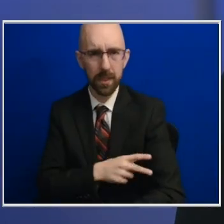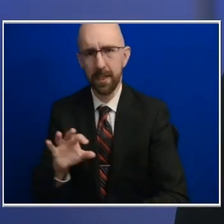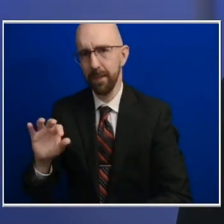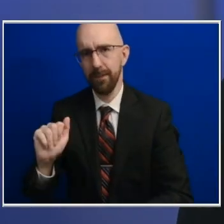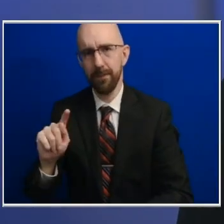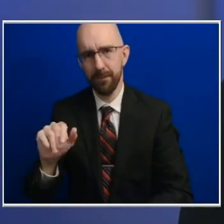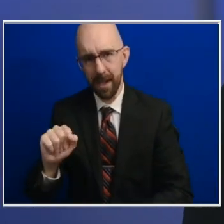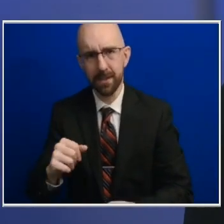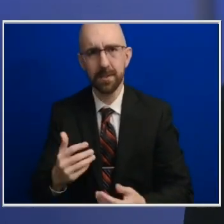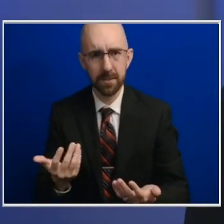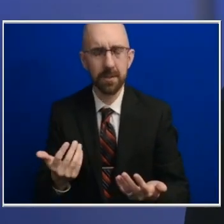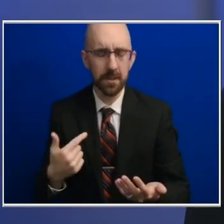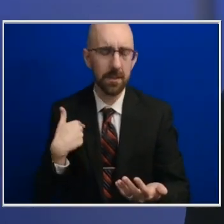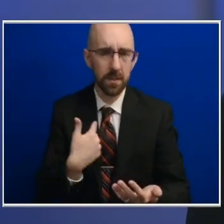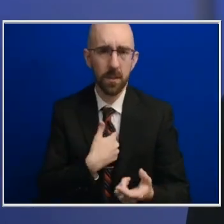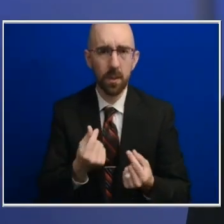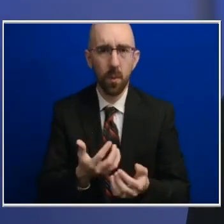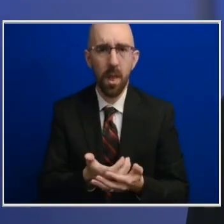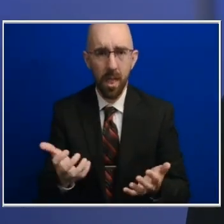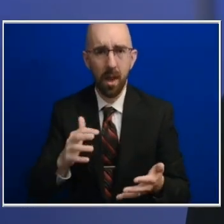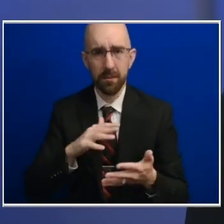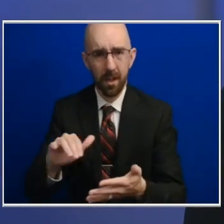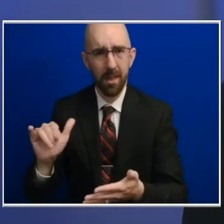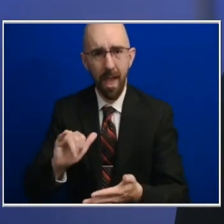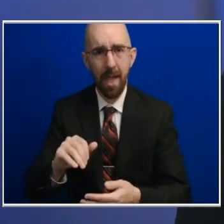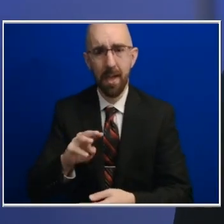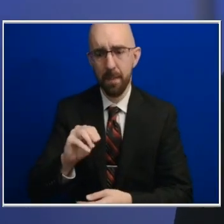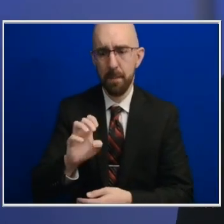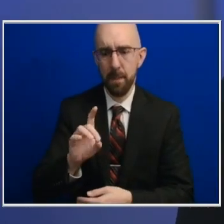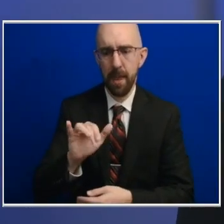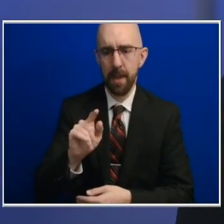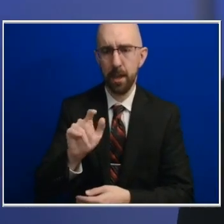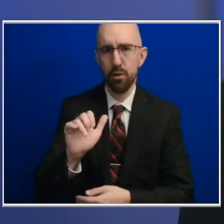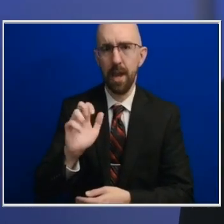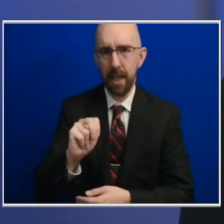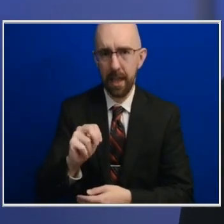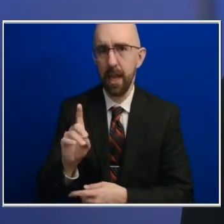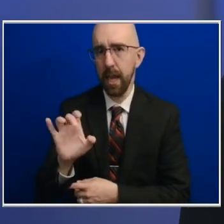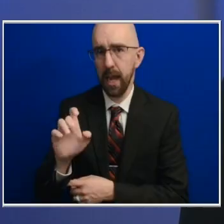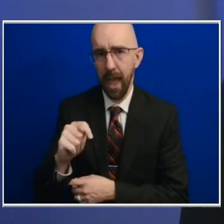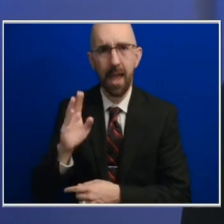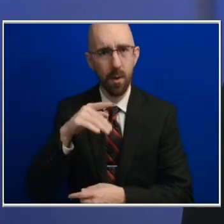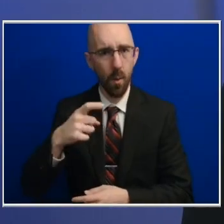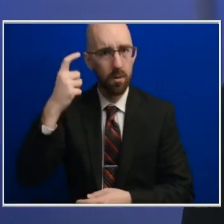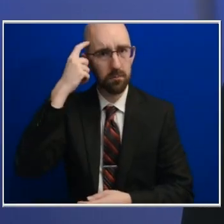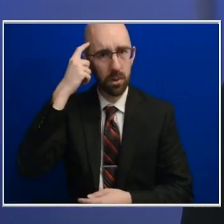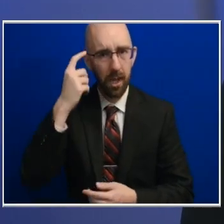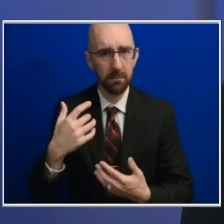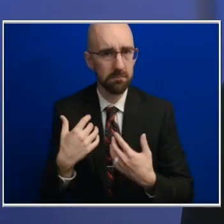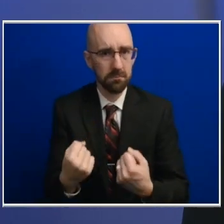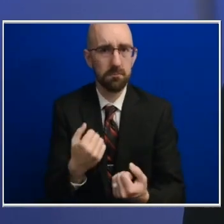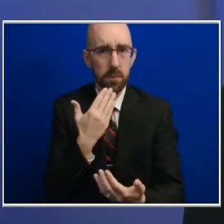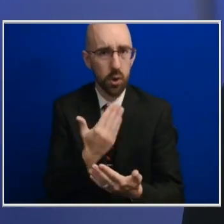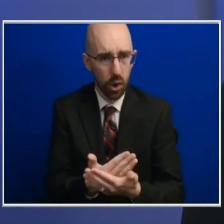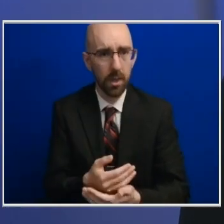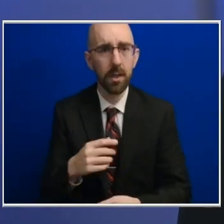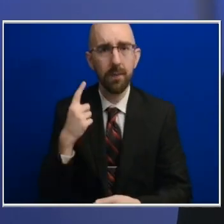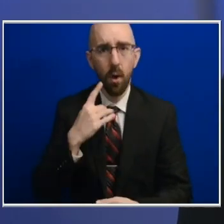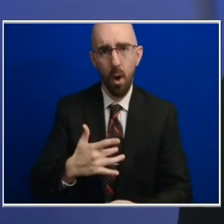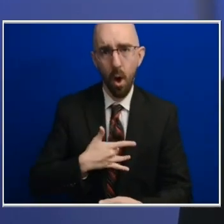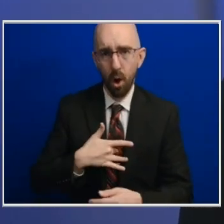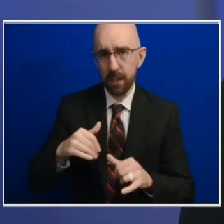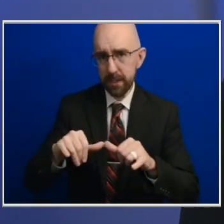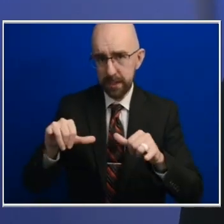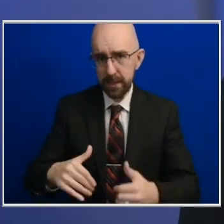we do a lot of studies on things like the Mediterranean diet because we know it's good for your brain. It's good for your cardiovascular system, your heart, and